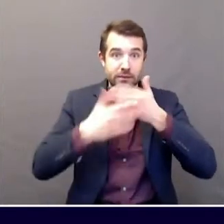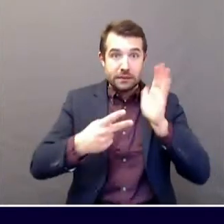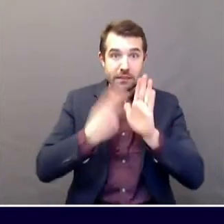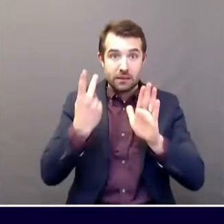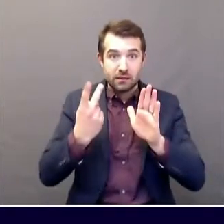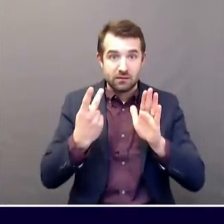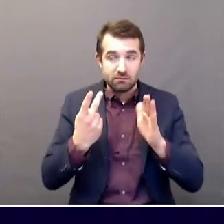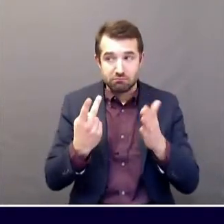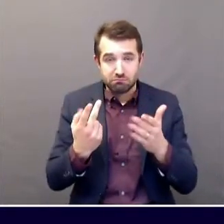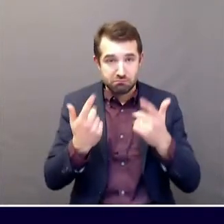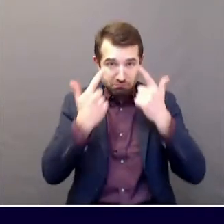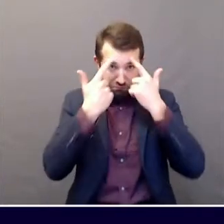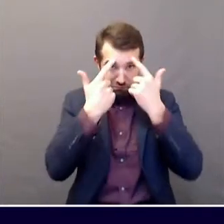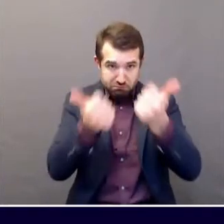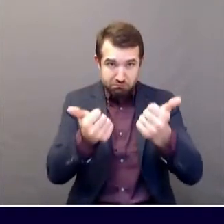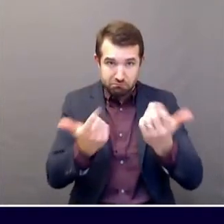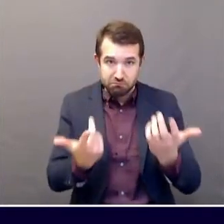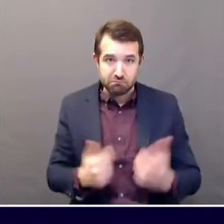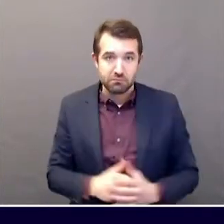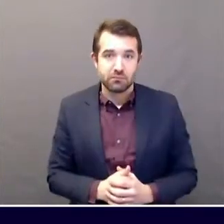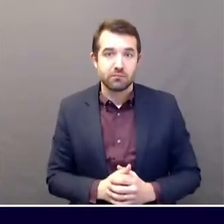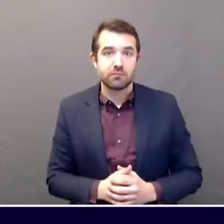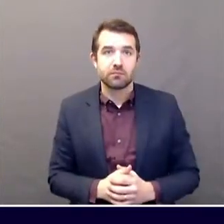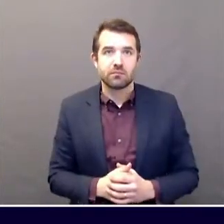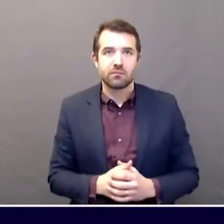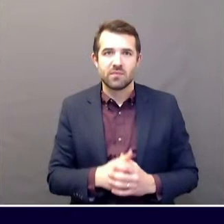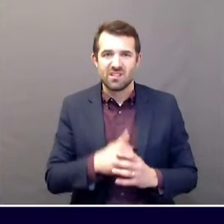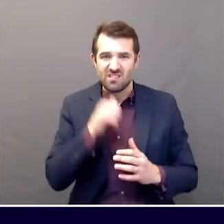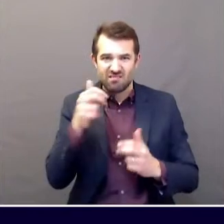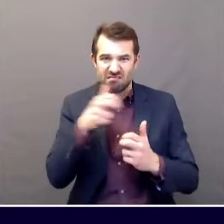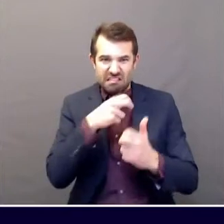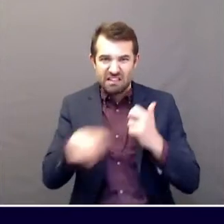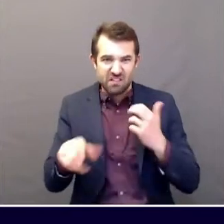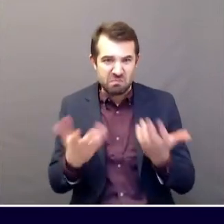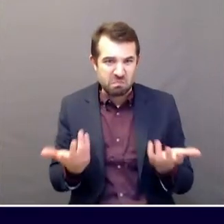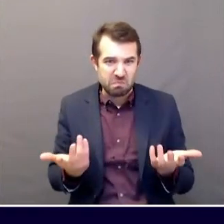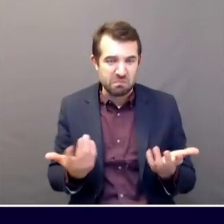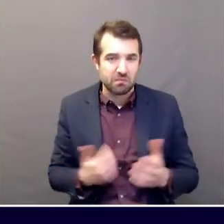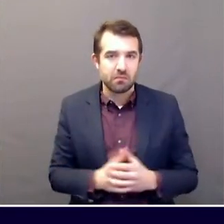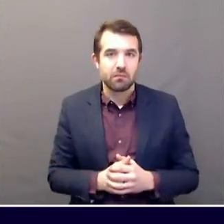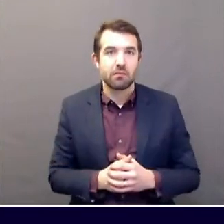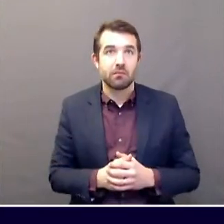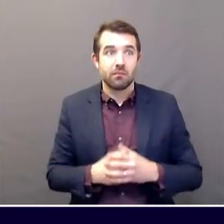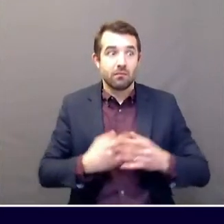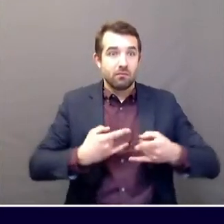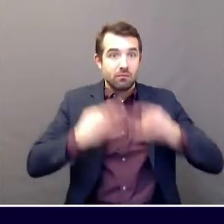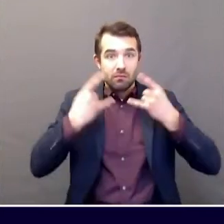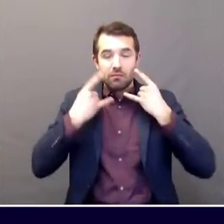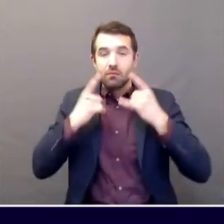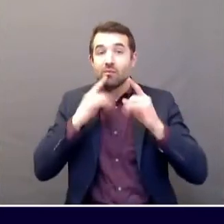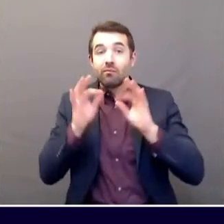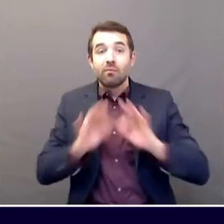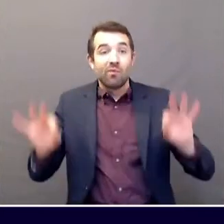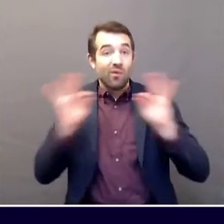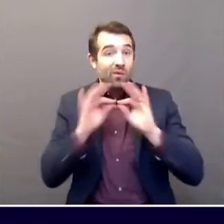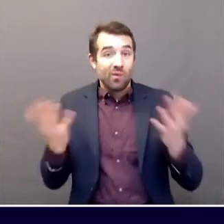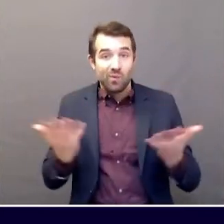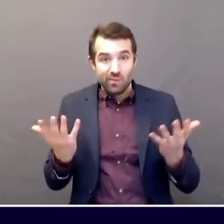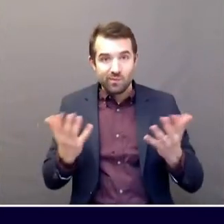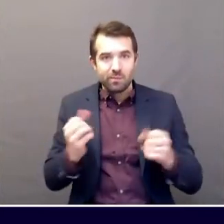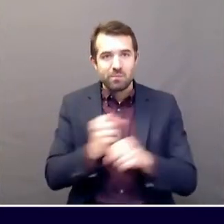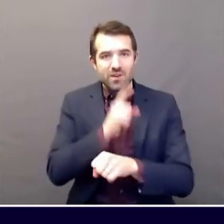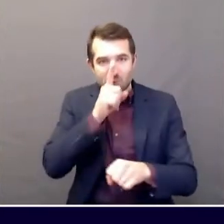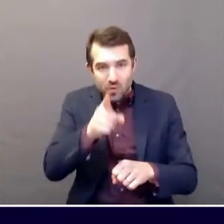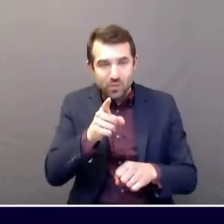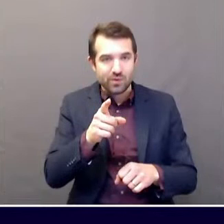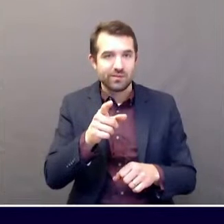that you can do. It's not difficult to do. All I would ask is that if you're doing so, make sure that the two masks aren't interfering with each other and